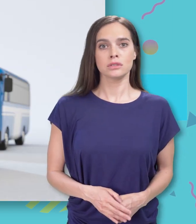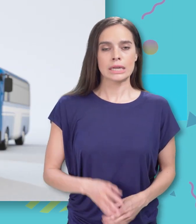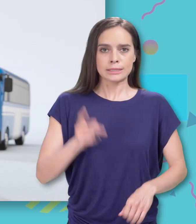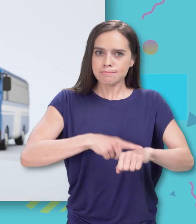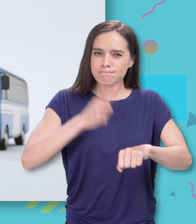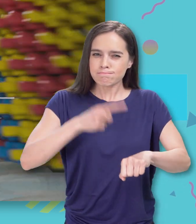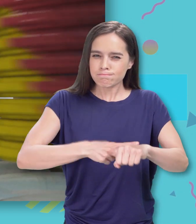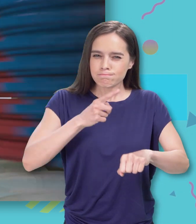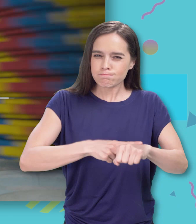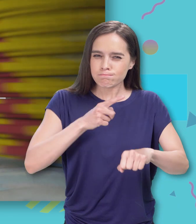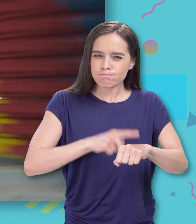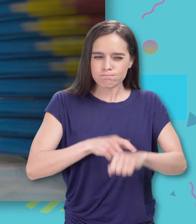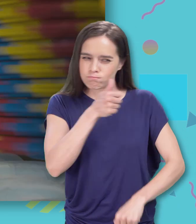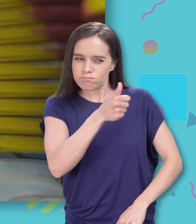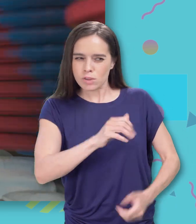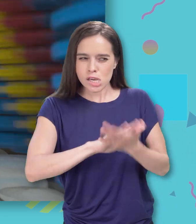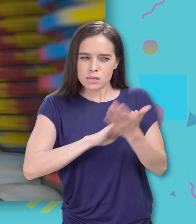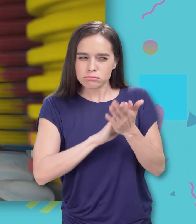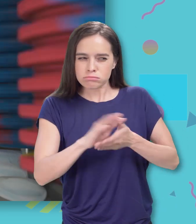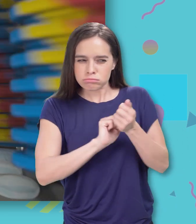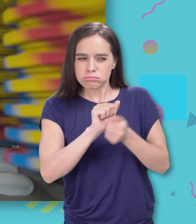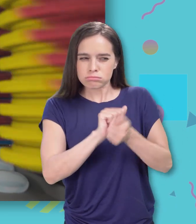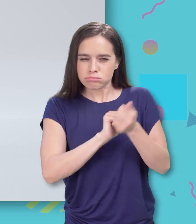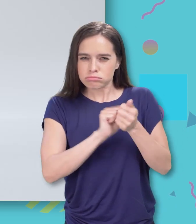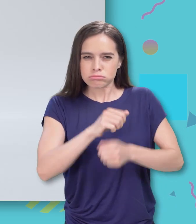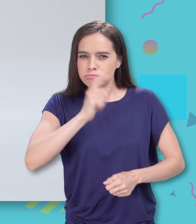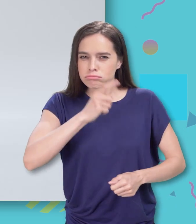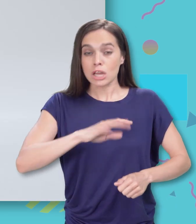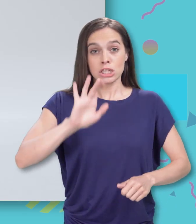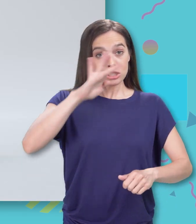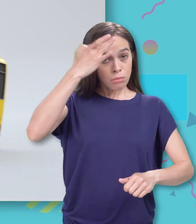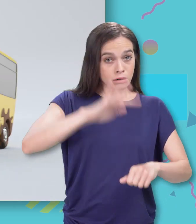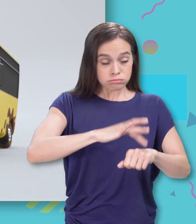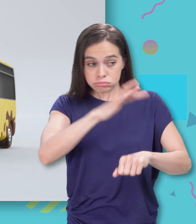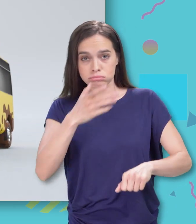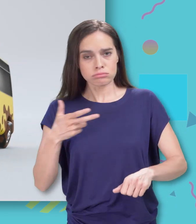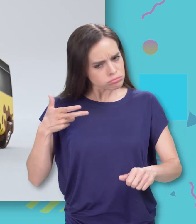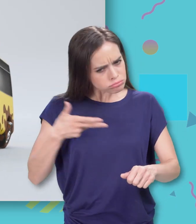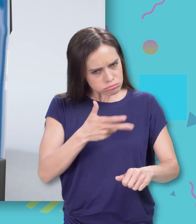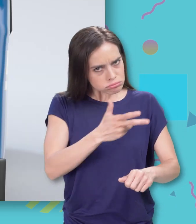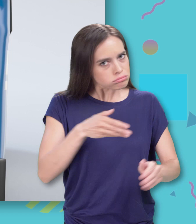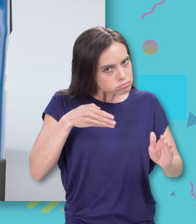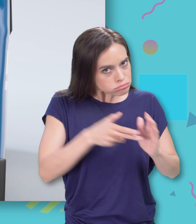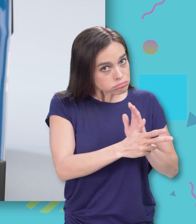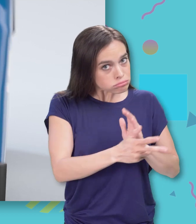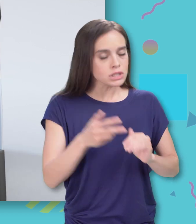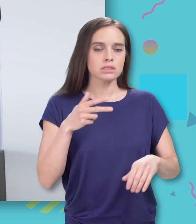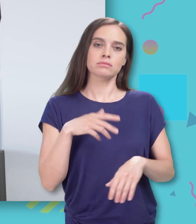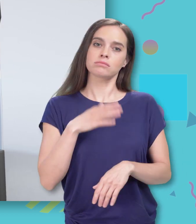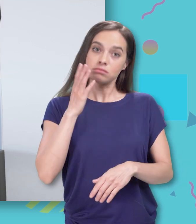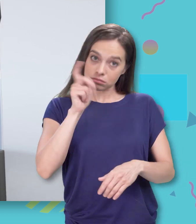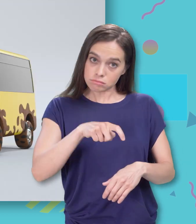It's time to get yourself clean. A scrub-a-dub-dub and a sparkling sheen. Drive into the car wash to get clean.